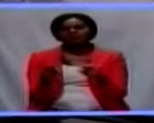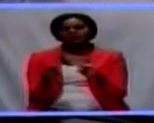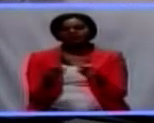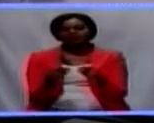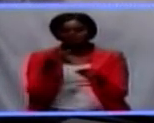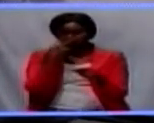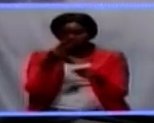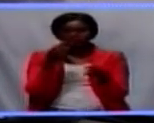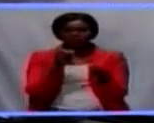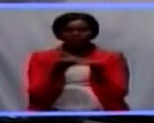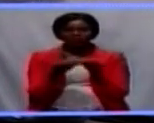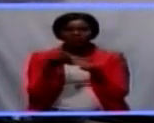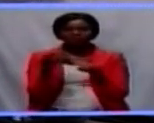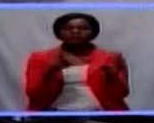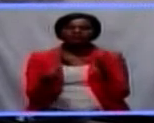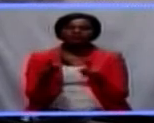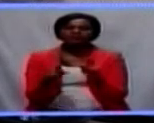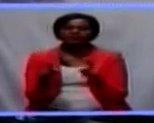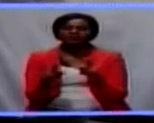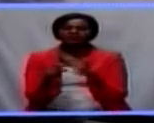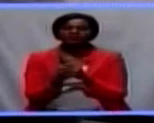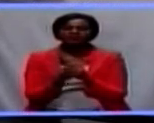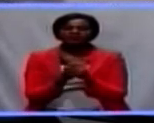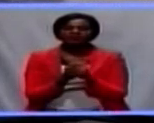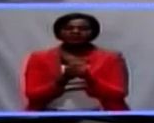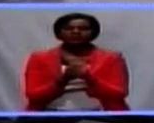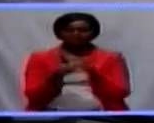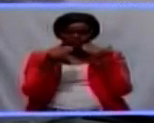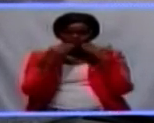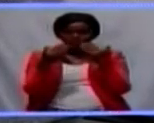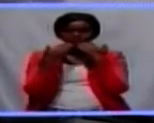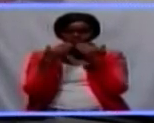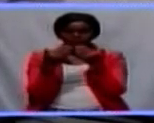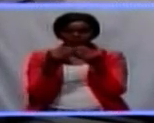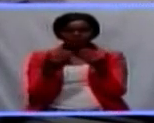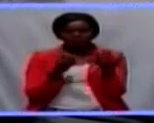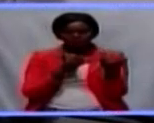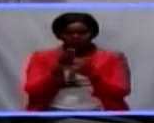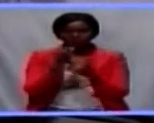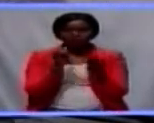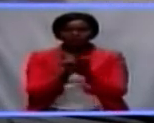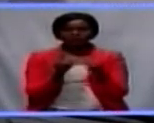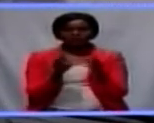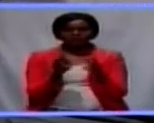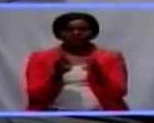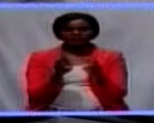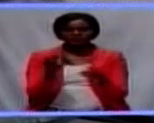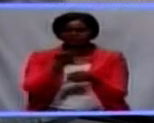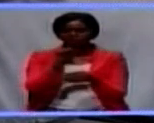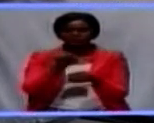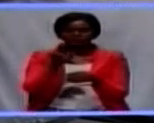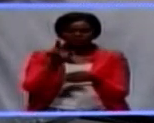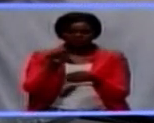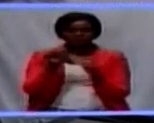the population and appreciated, maybe through that appreciation, ZRA also